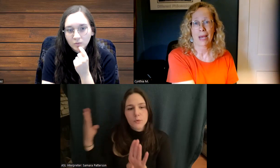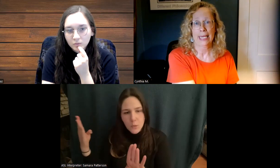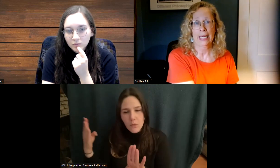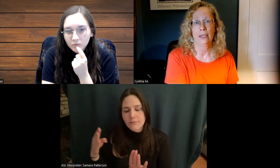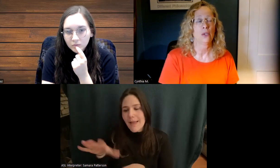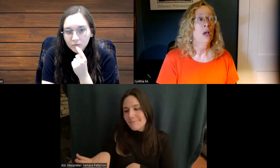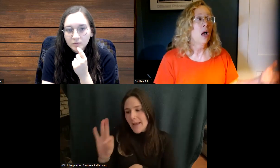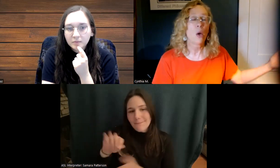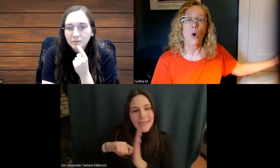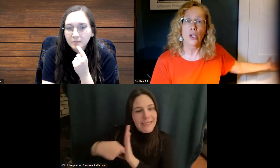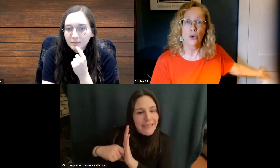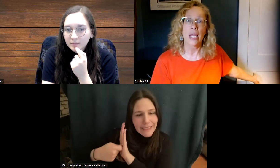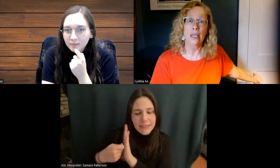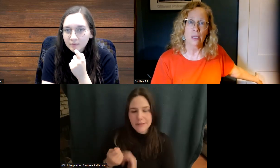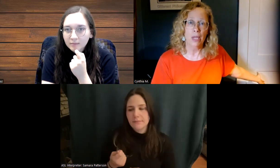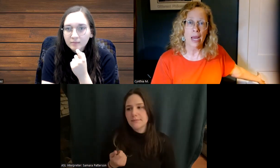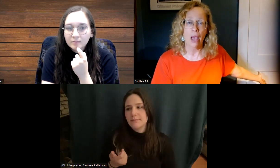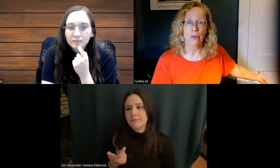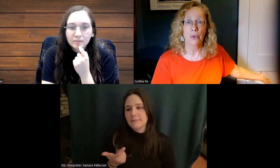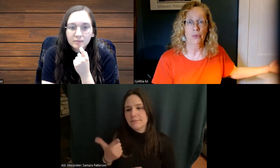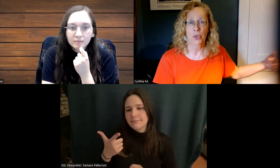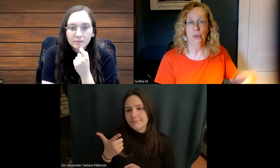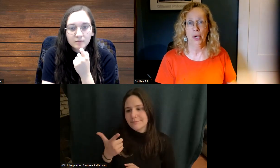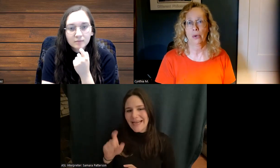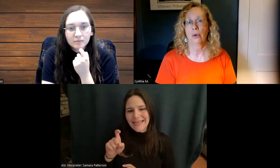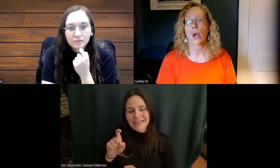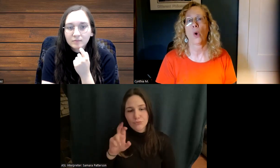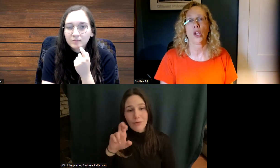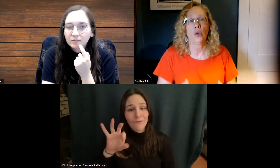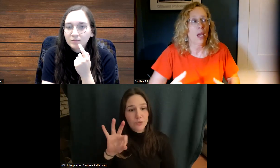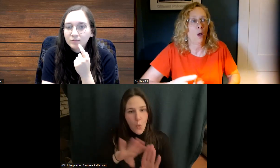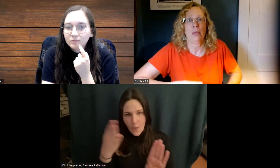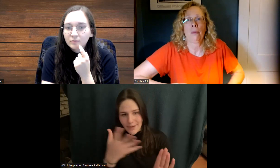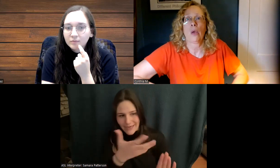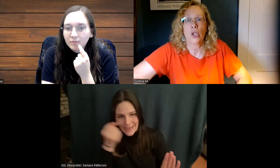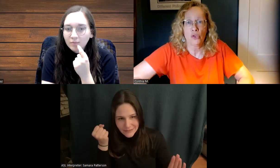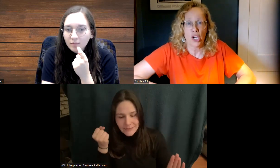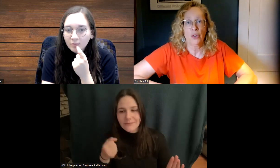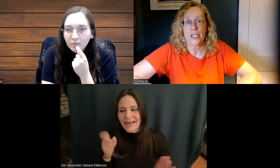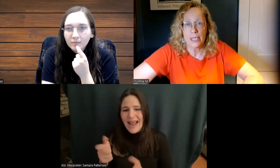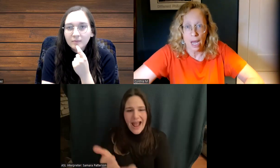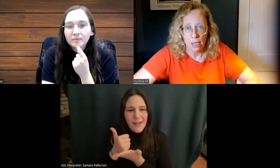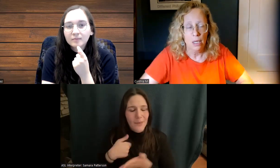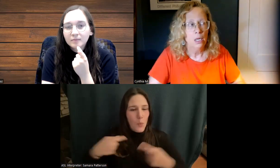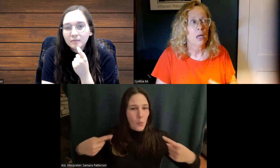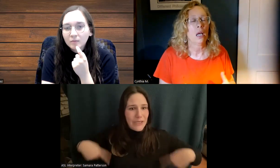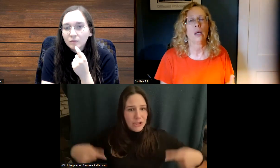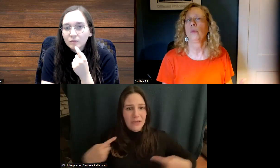pick up my keys. I want you to get something out of the refrigerator. I want you to help me. My wheelchair is